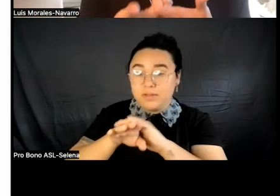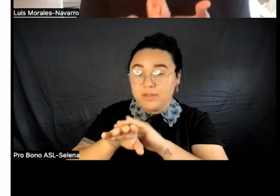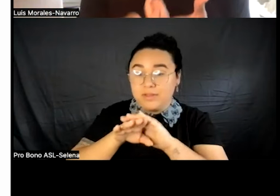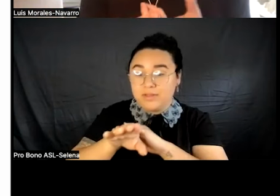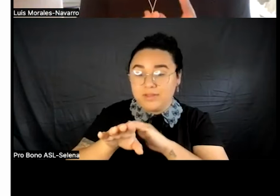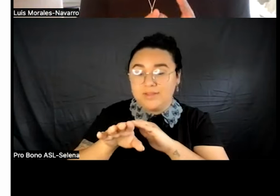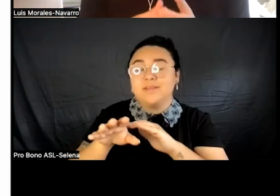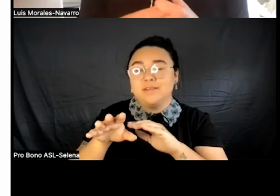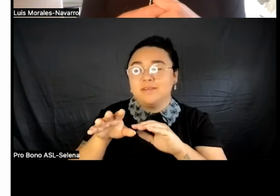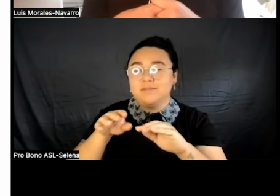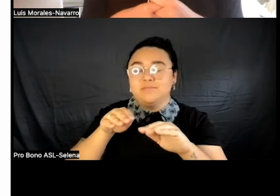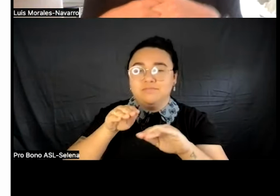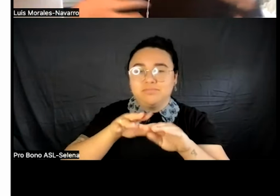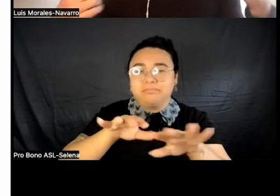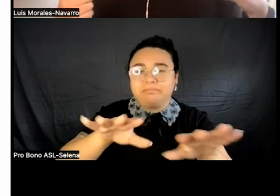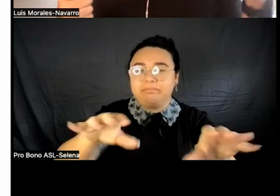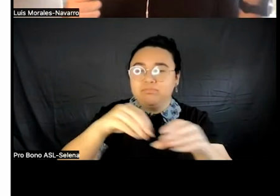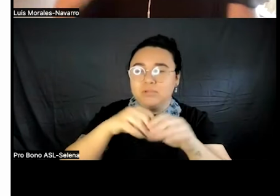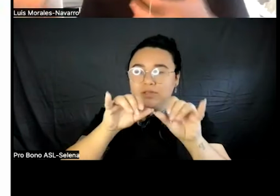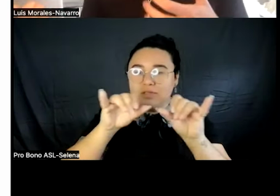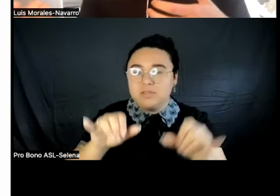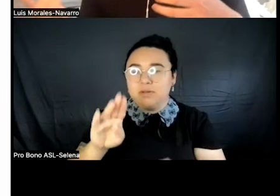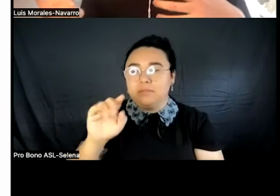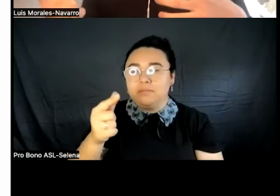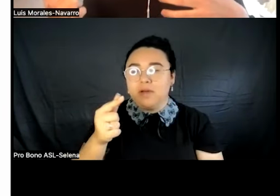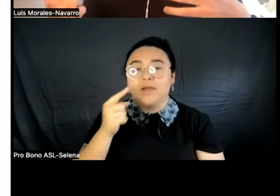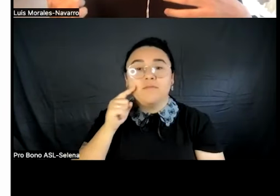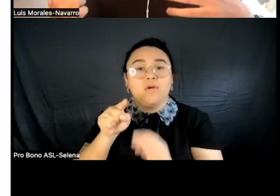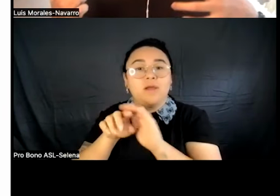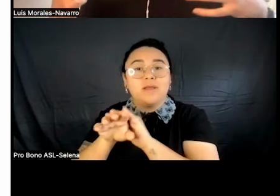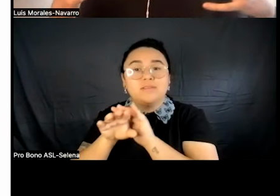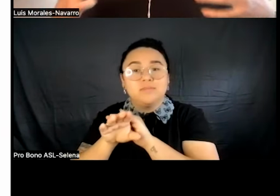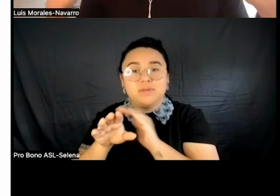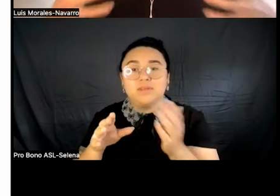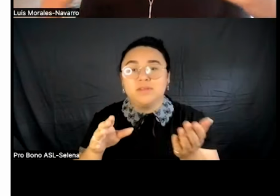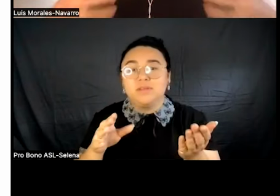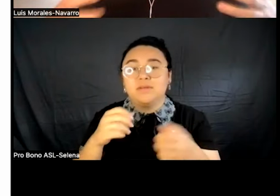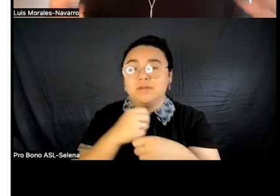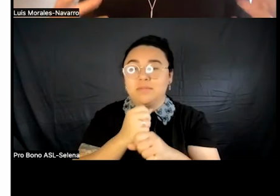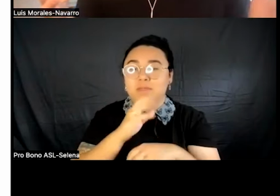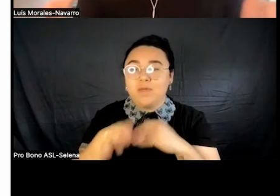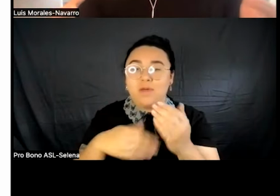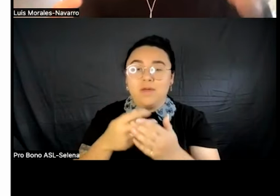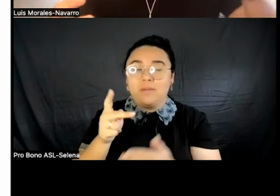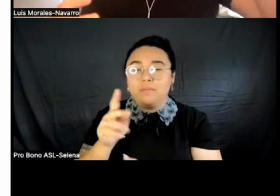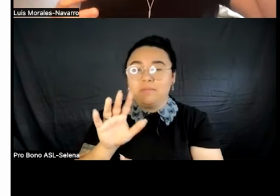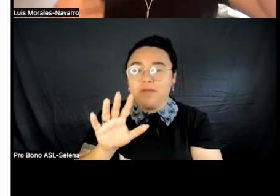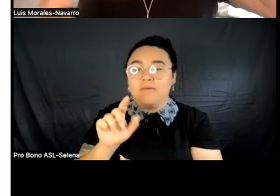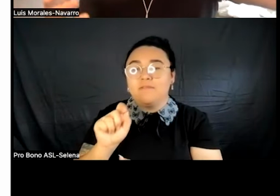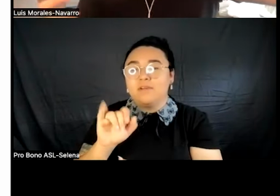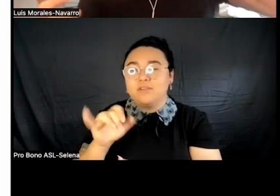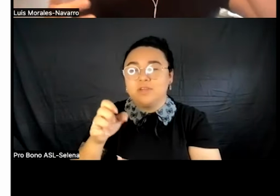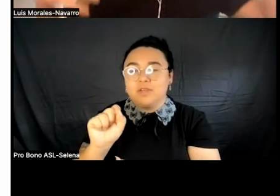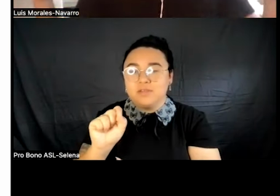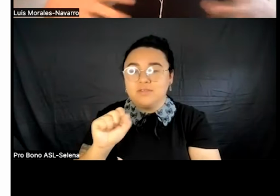integrated into the system, and that a bug in accessibility could make the whole p5.js